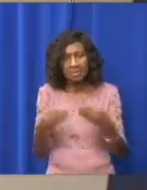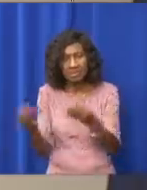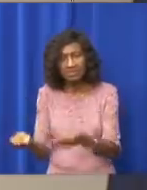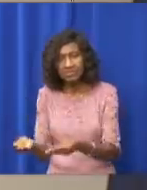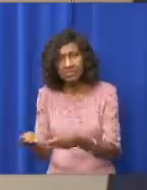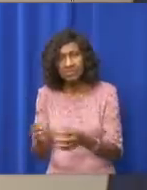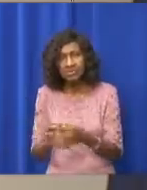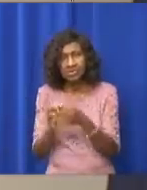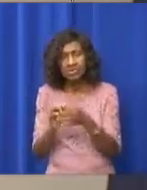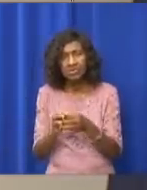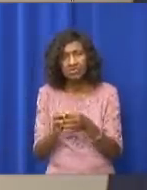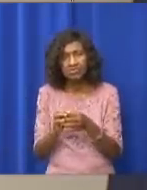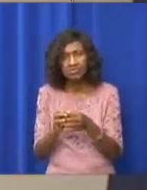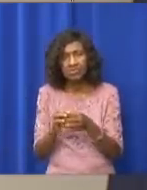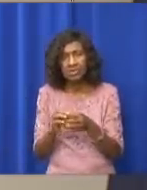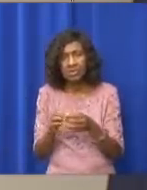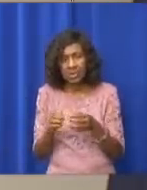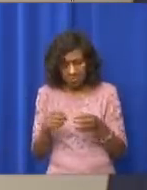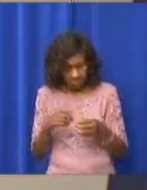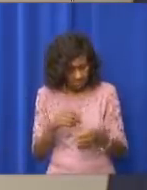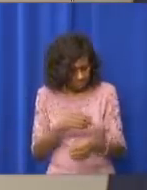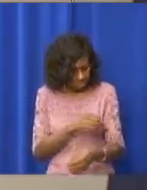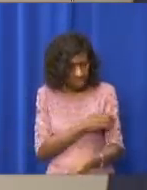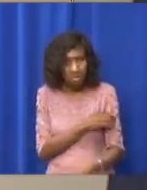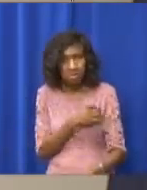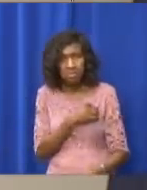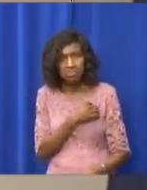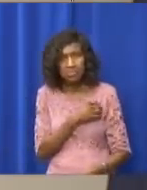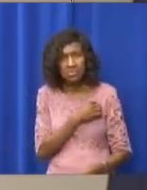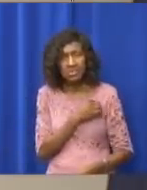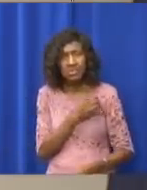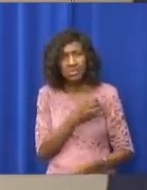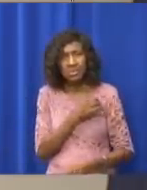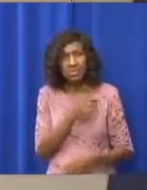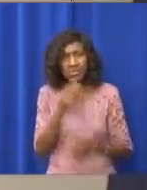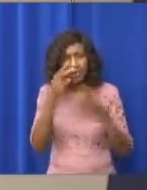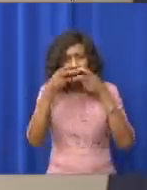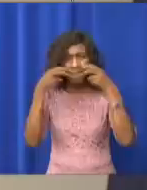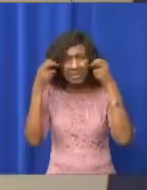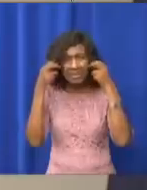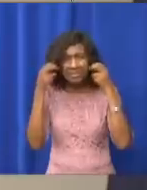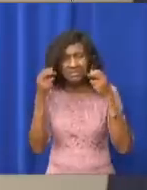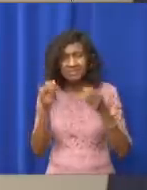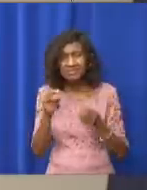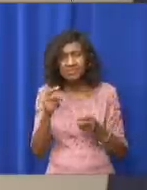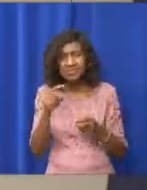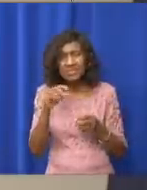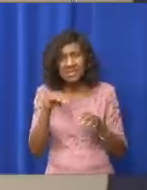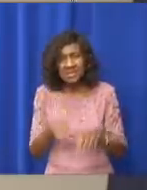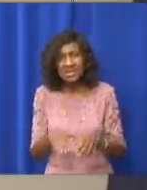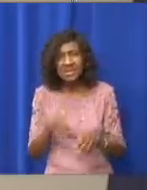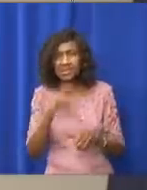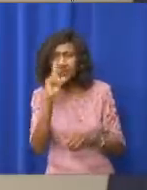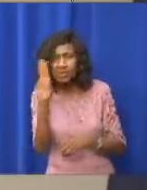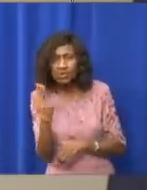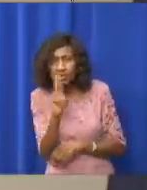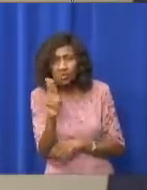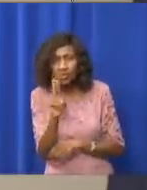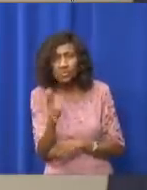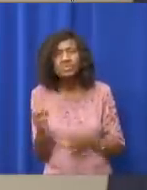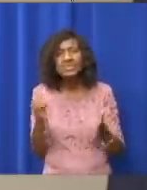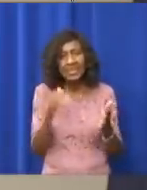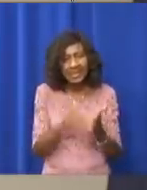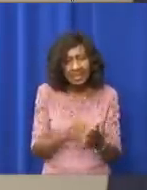masks. Currently, an initiative is underway to provide reusable cloth masks to all members of the community within the